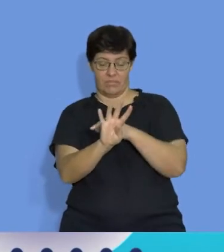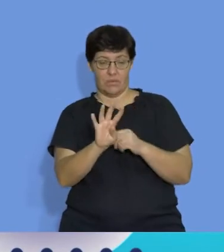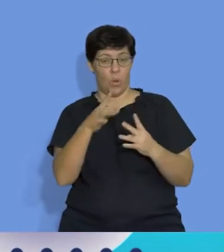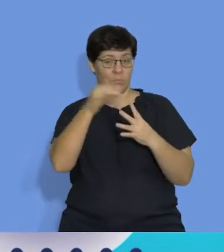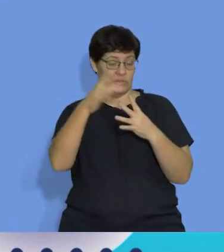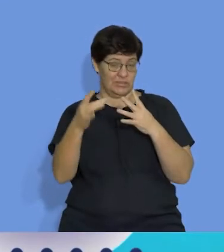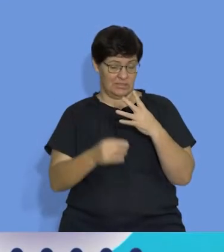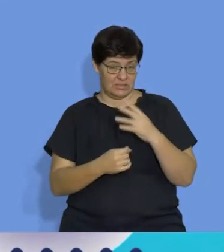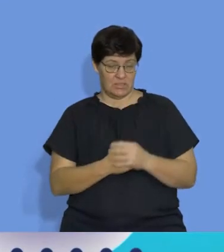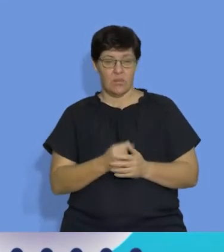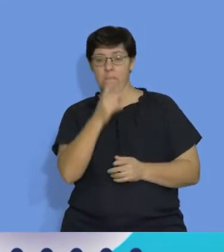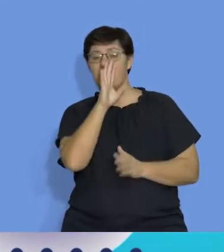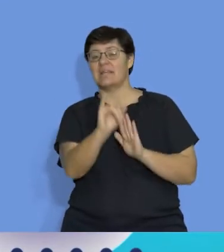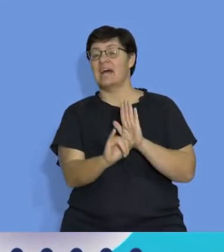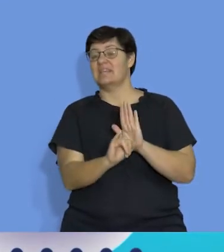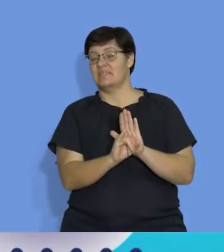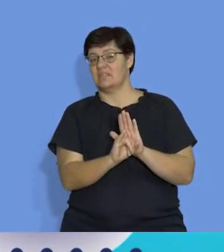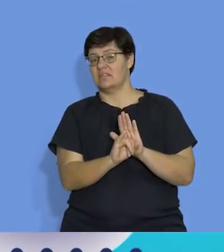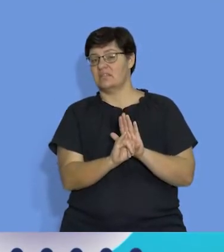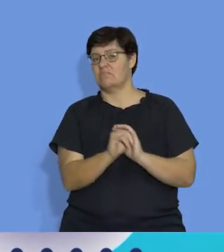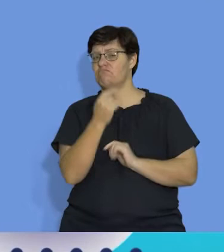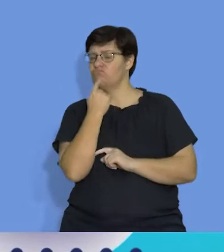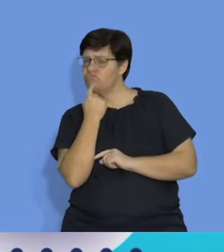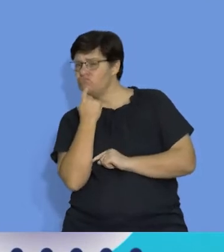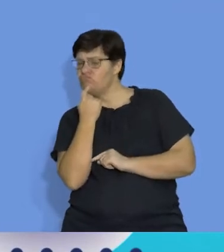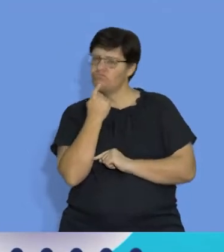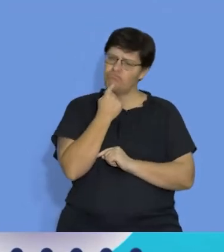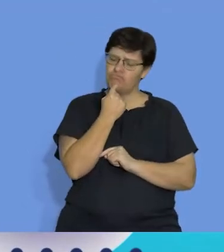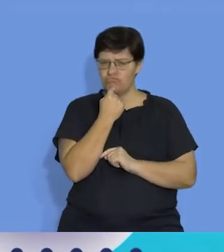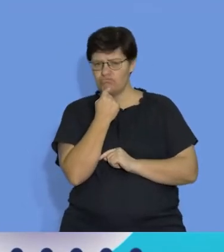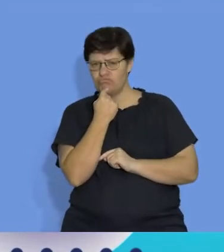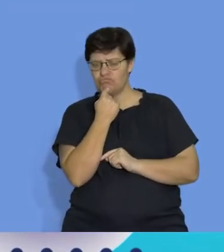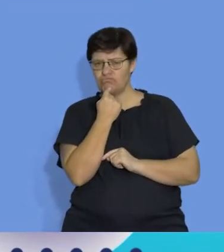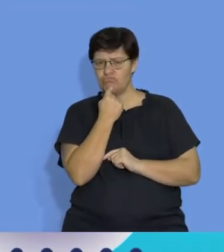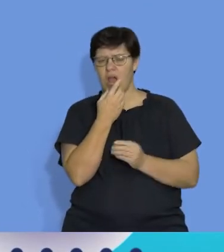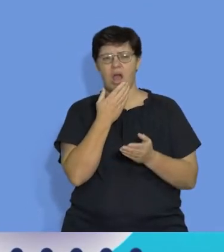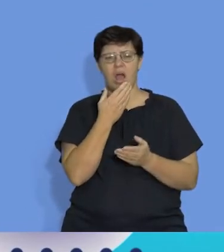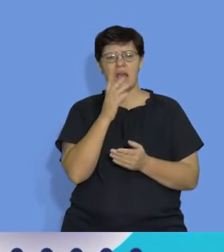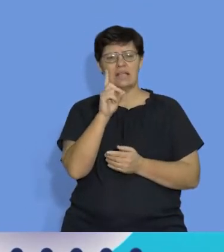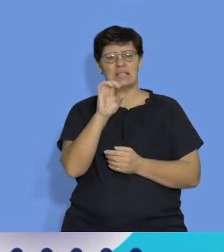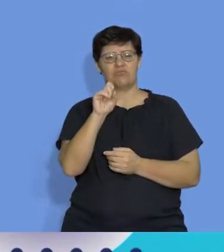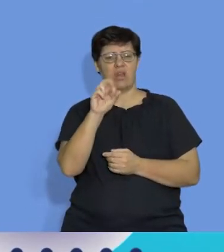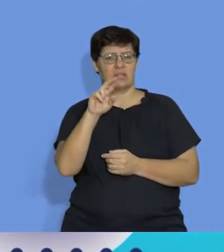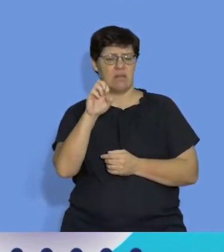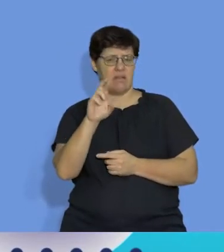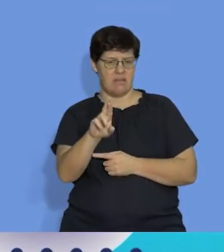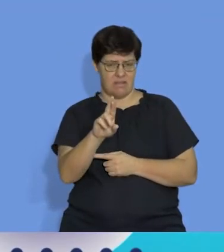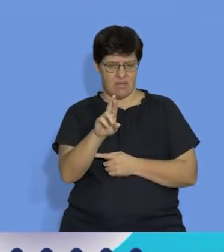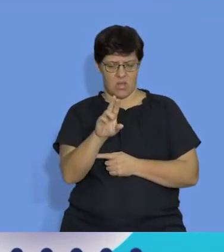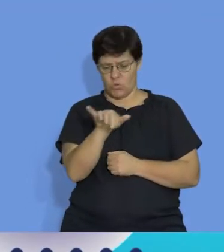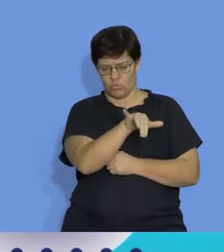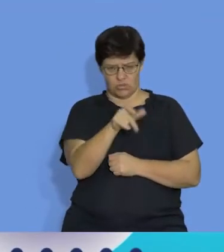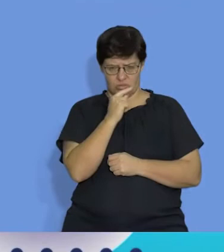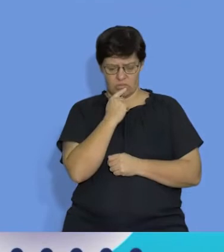important that you identify what you think of in terms of distractors. But for you to identify the distractors in a